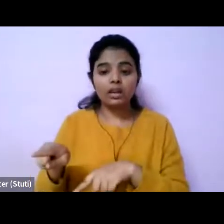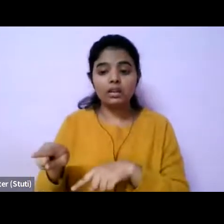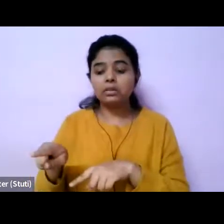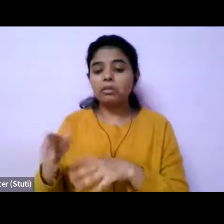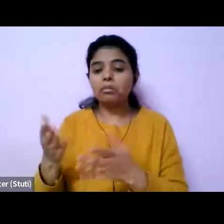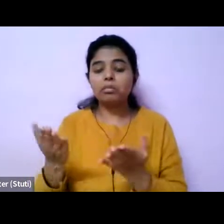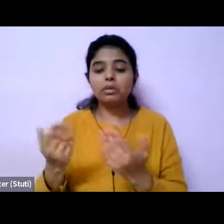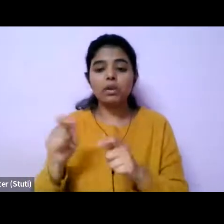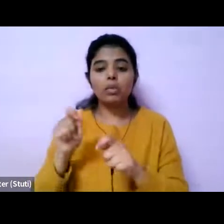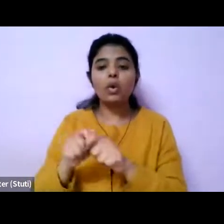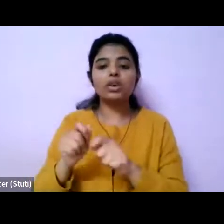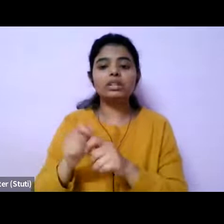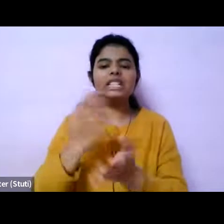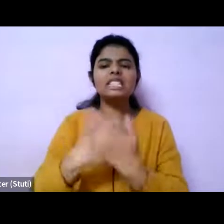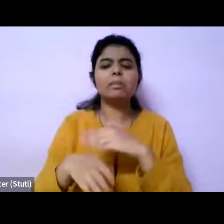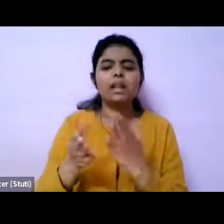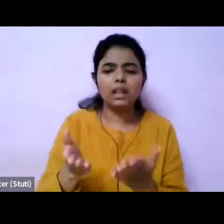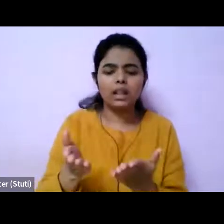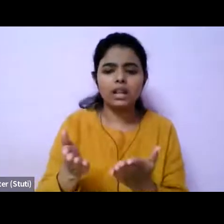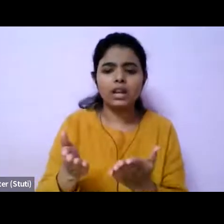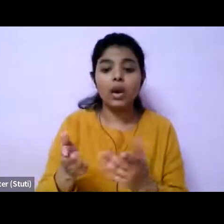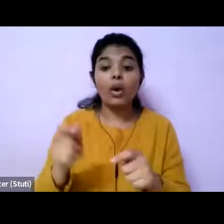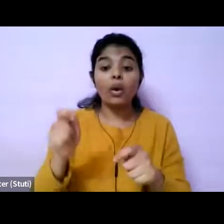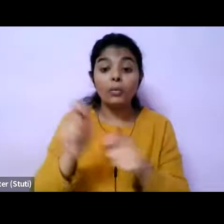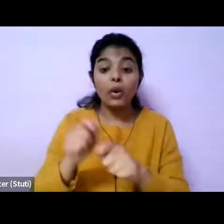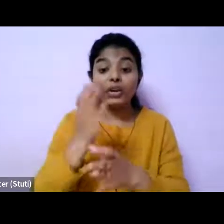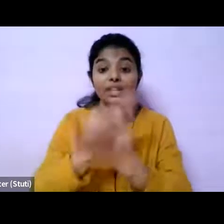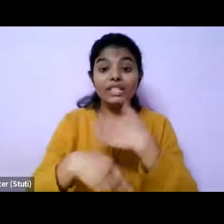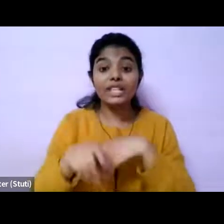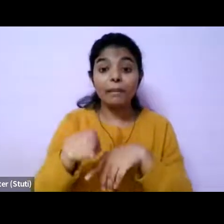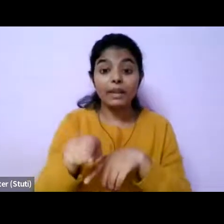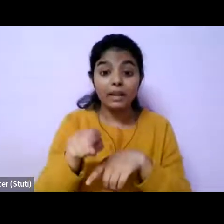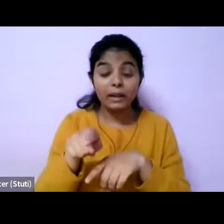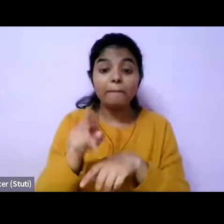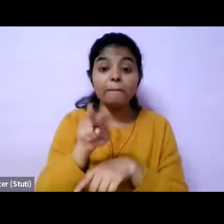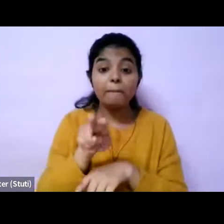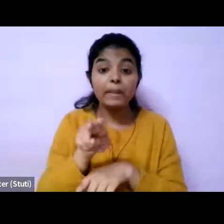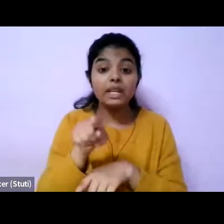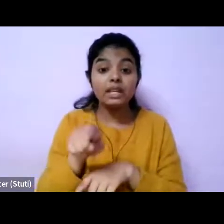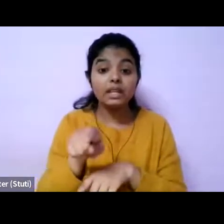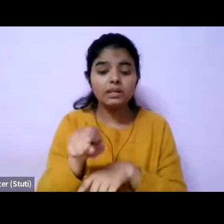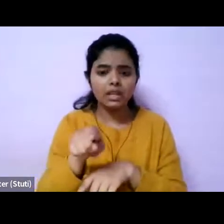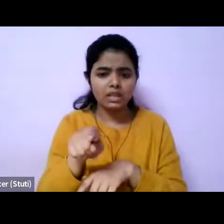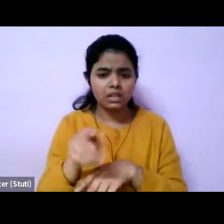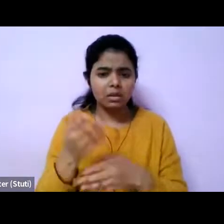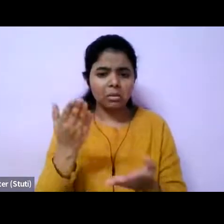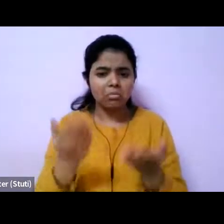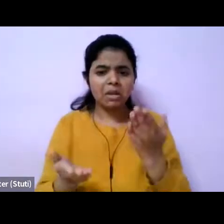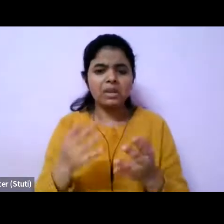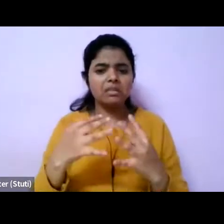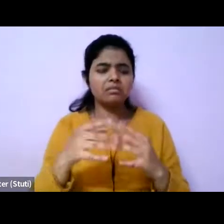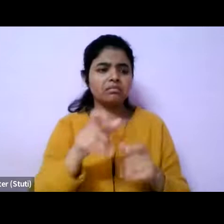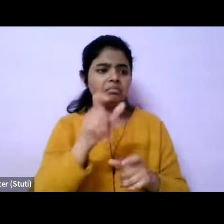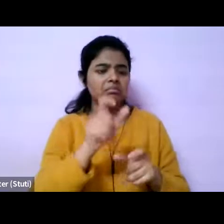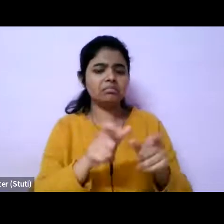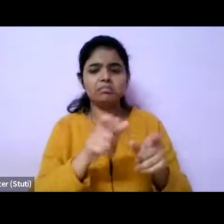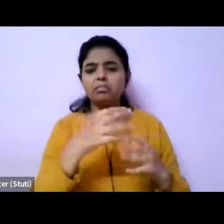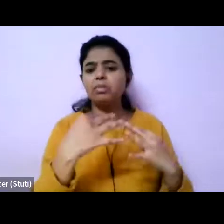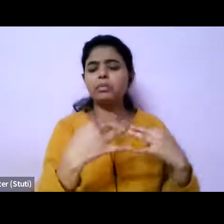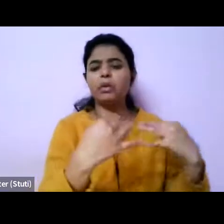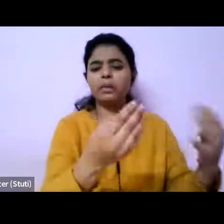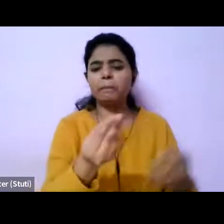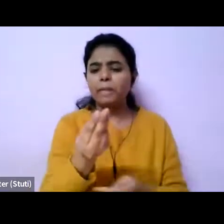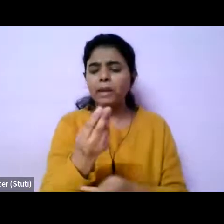matter. And by disabling the work, does it instill a kind of ethical shame within the audience and a need